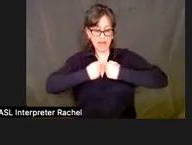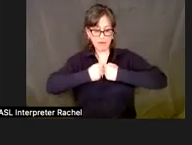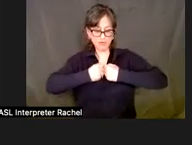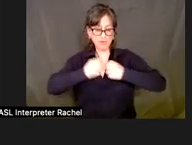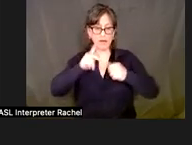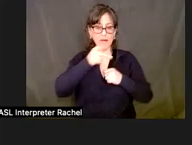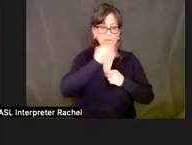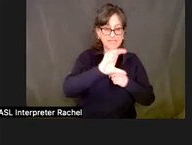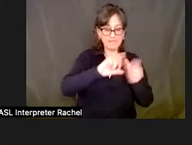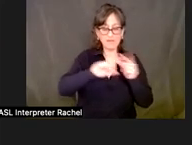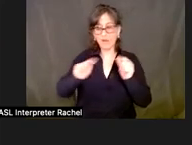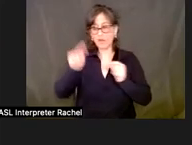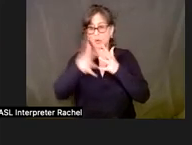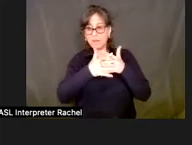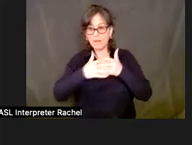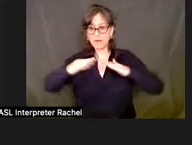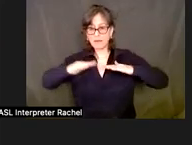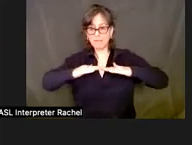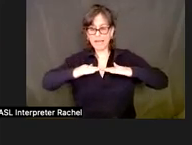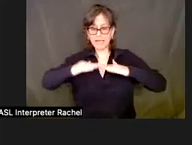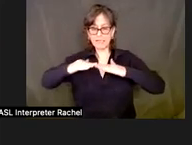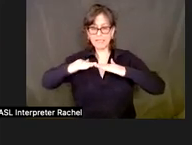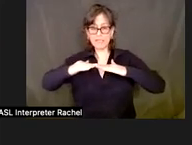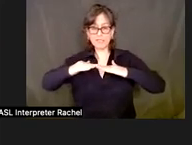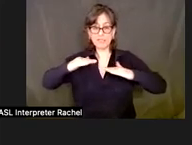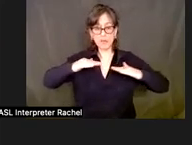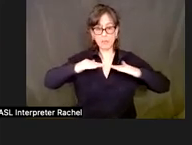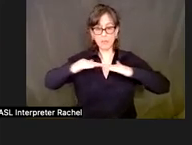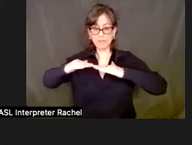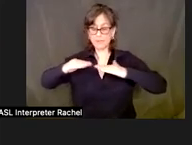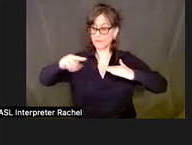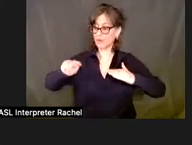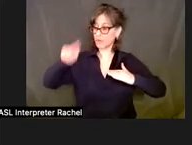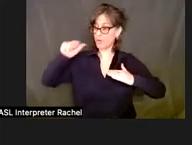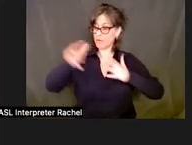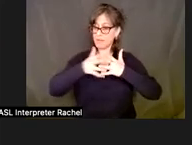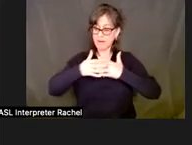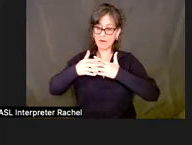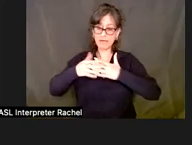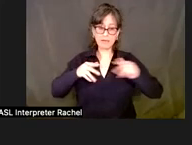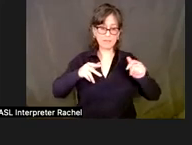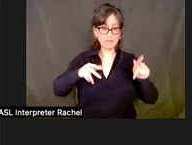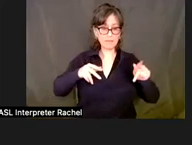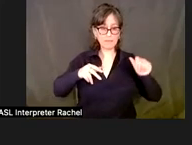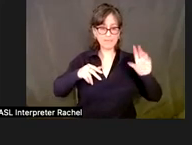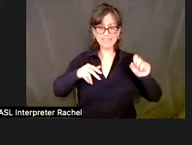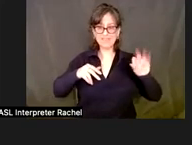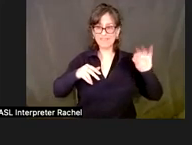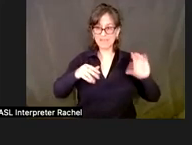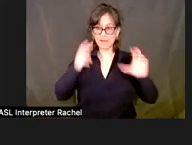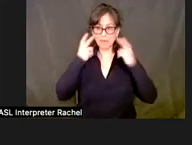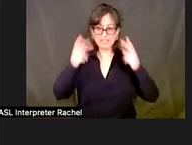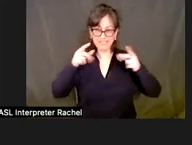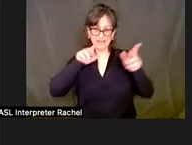North American plates. Motion of the Pacific plate relative to the North American plate is shown by the arrows, bends and compresses